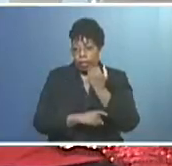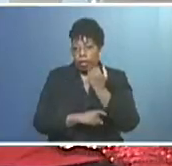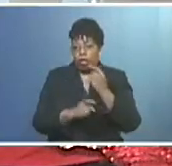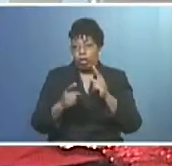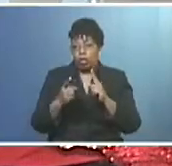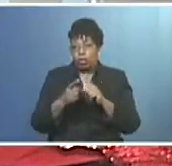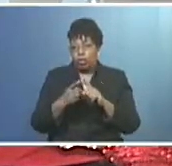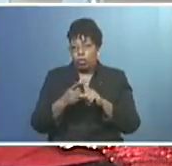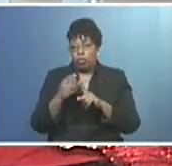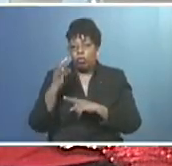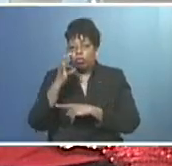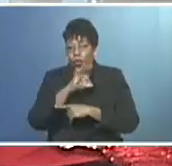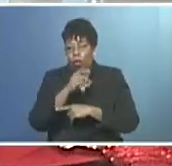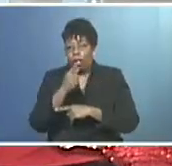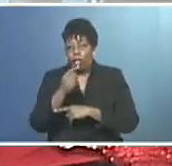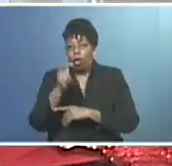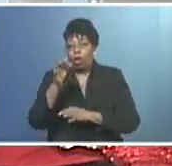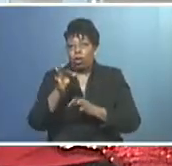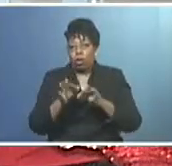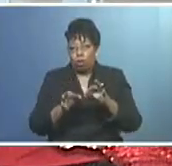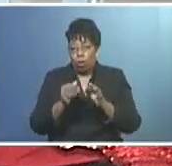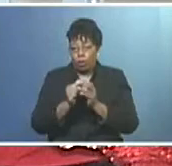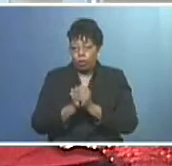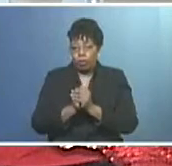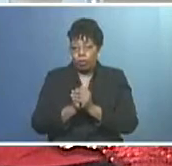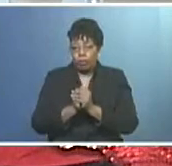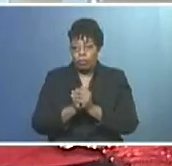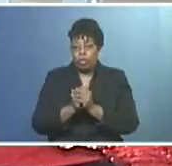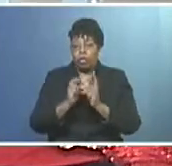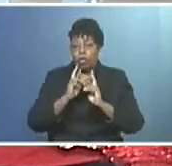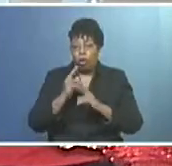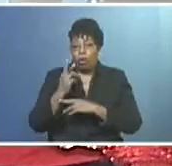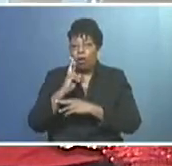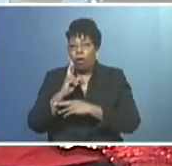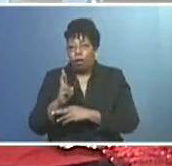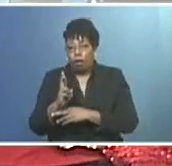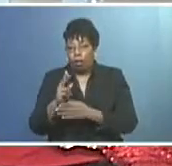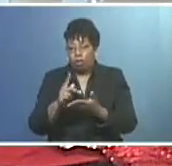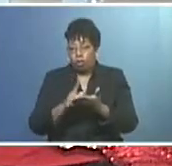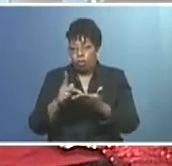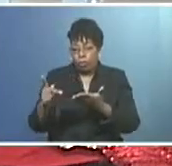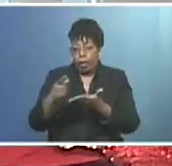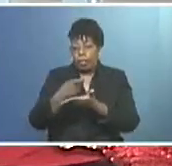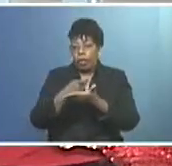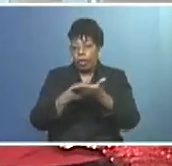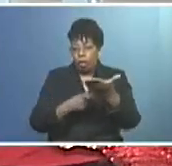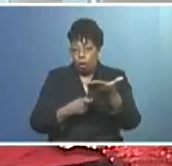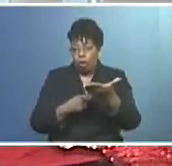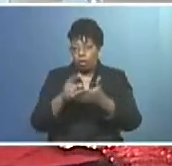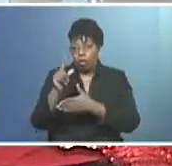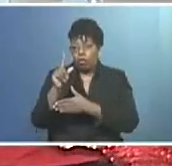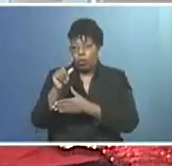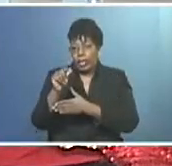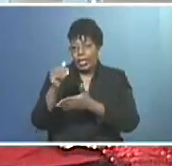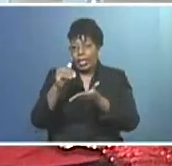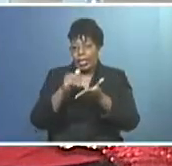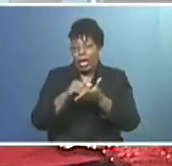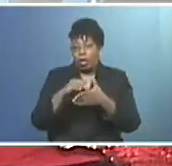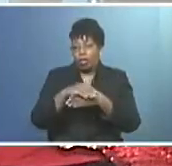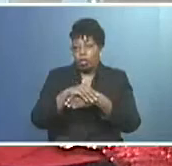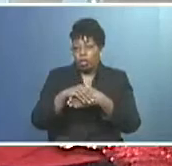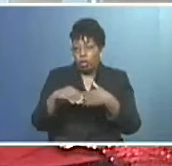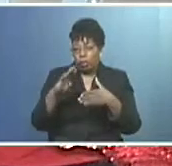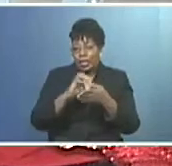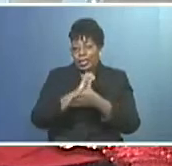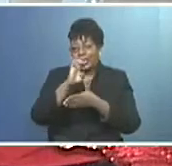to scandalize the court. Justice Charles also ordered Dorset Major to pay court costs amounting to $20,000 by the end